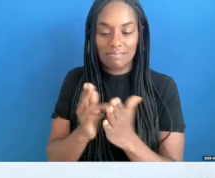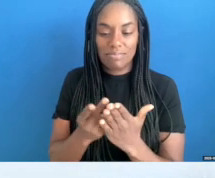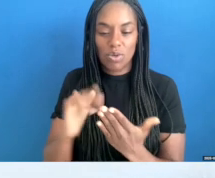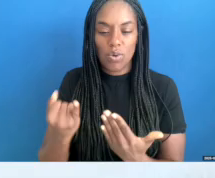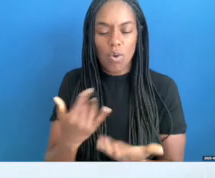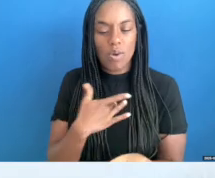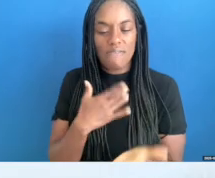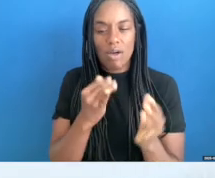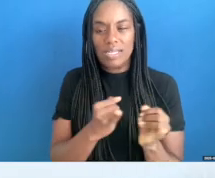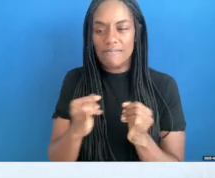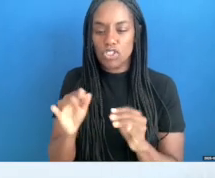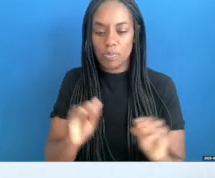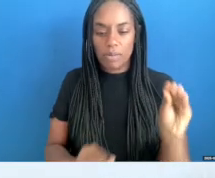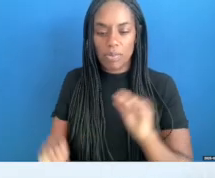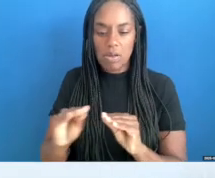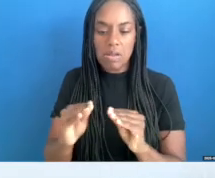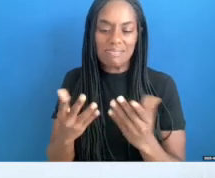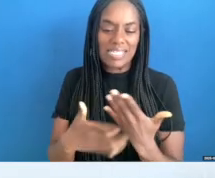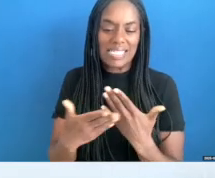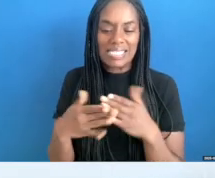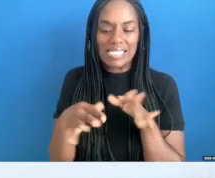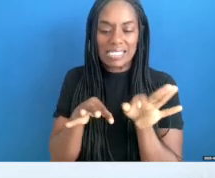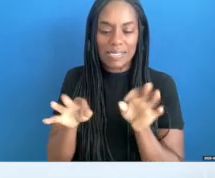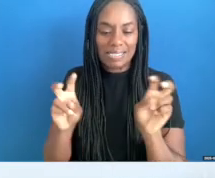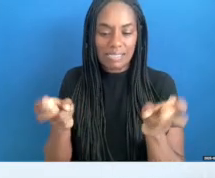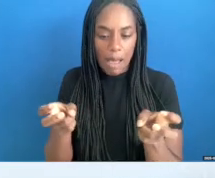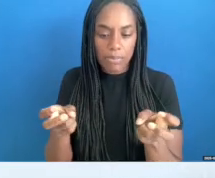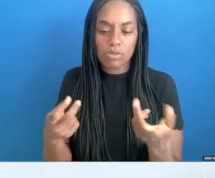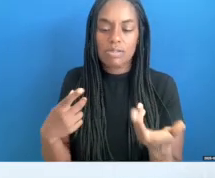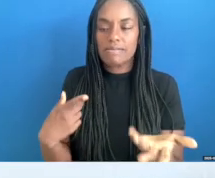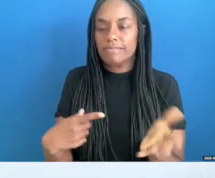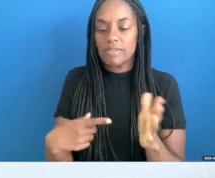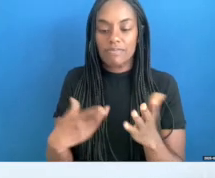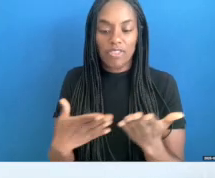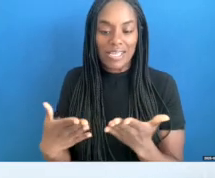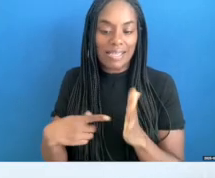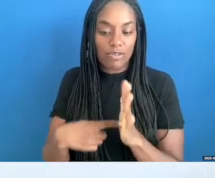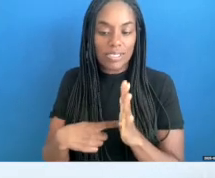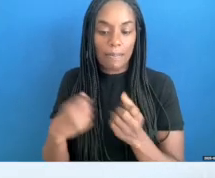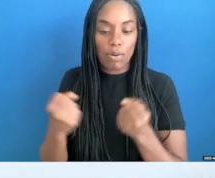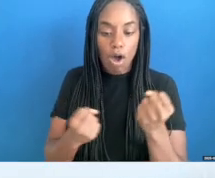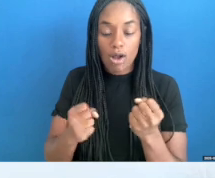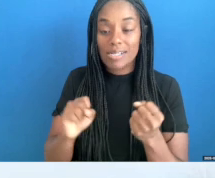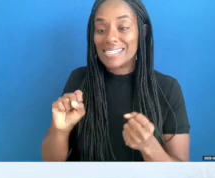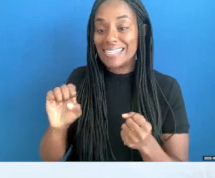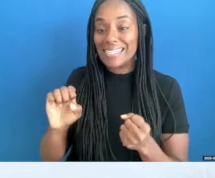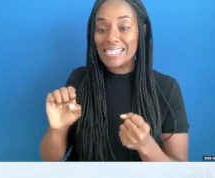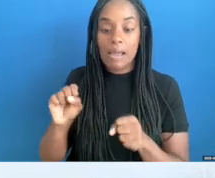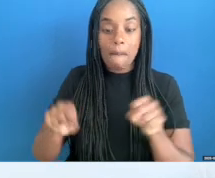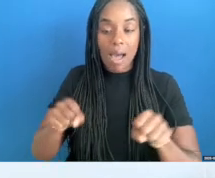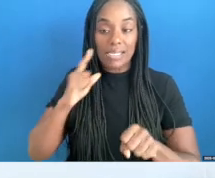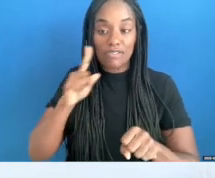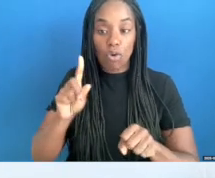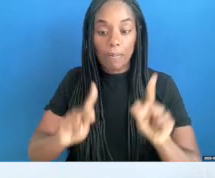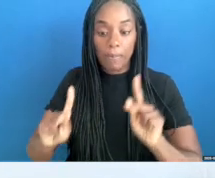explains that this topic covers things like vehicles and e-bikes for individuals. For the community mobility